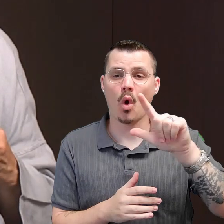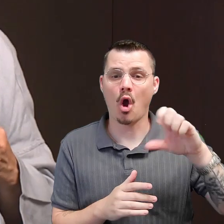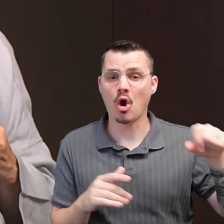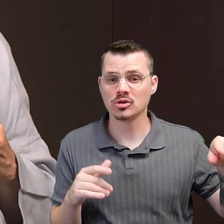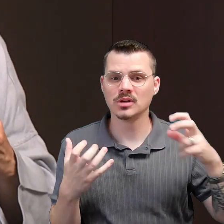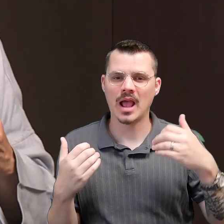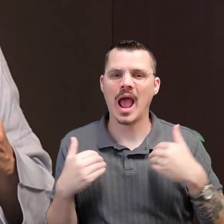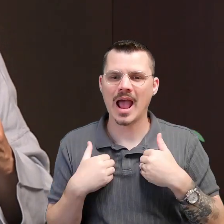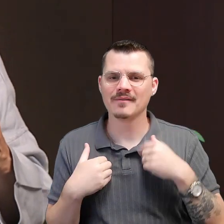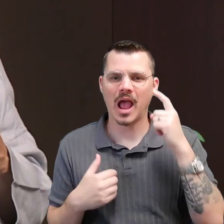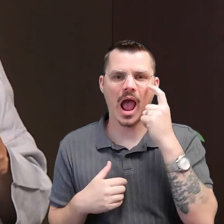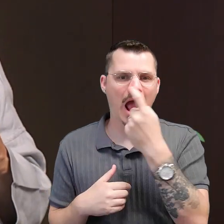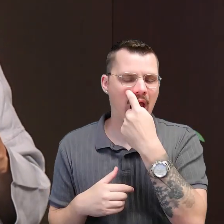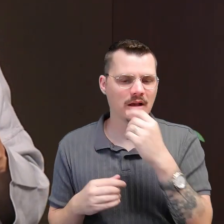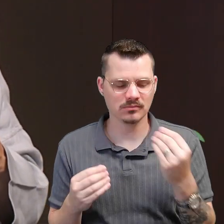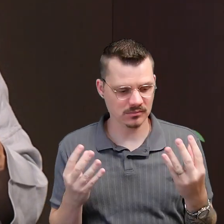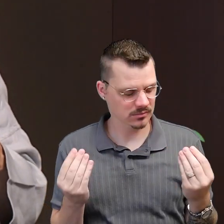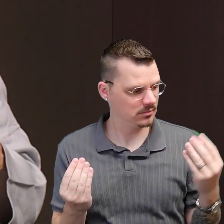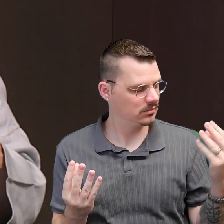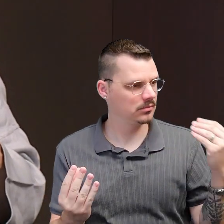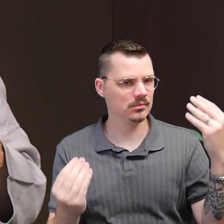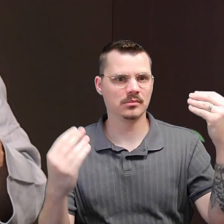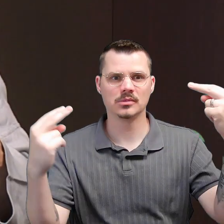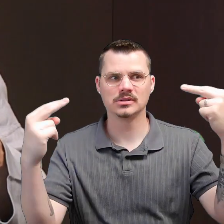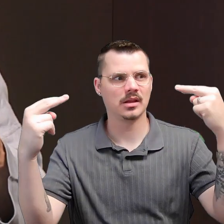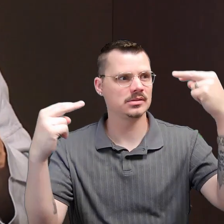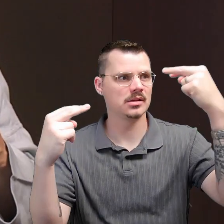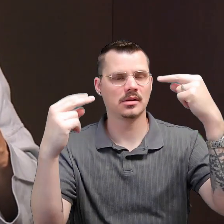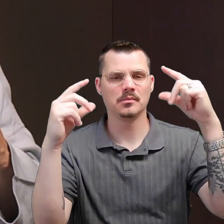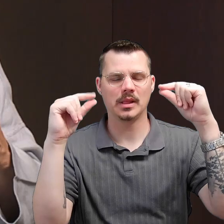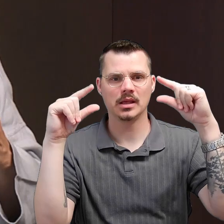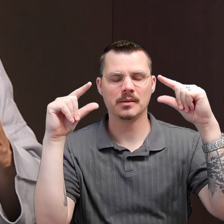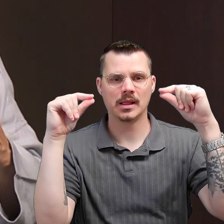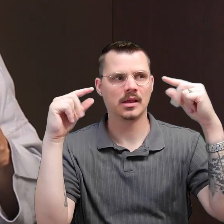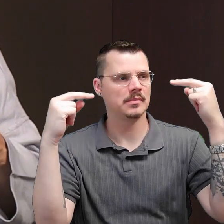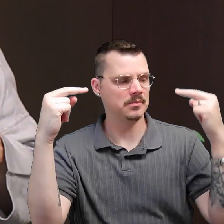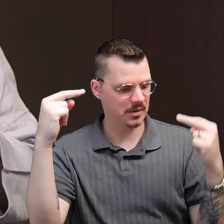the walls have eyes staring at him, blinking at him.